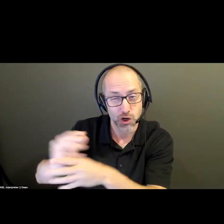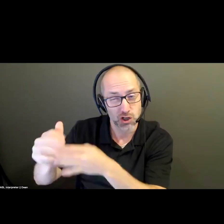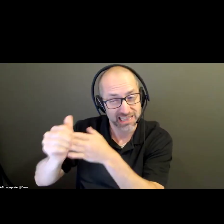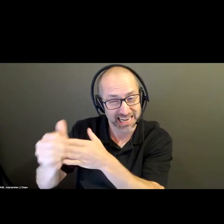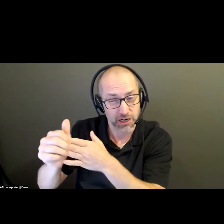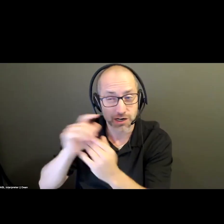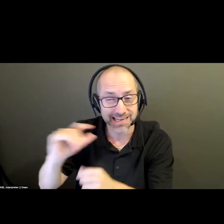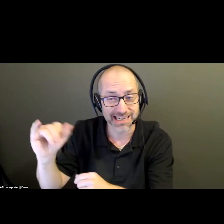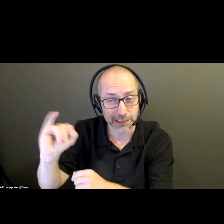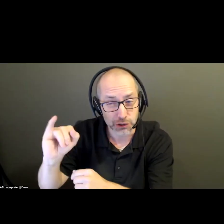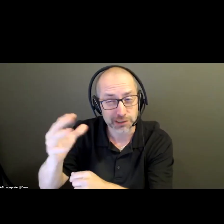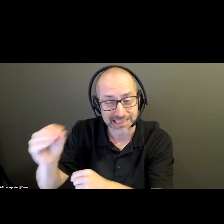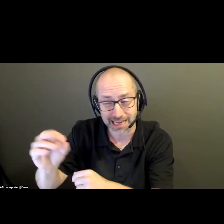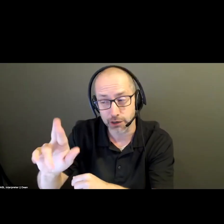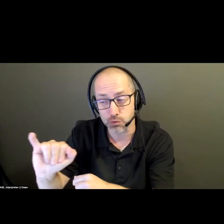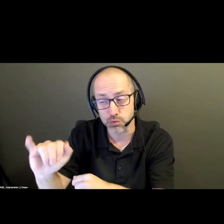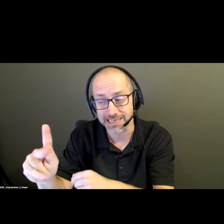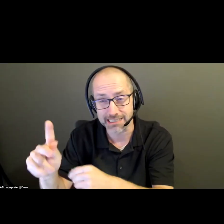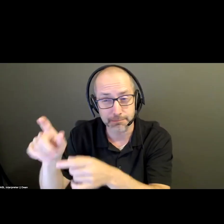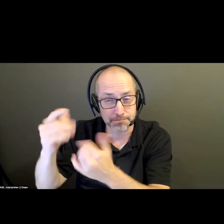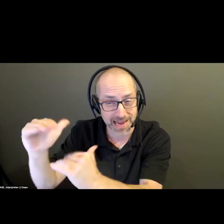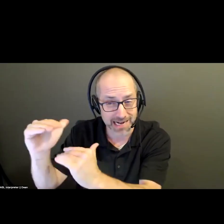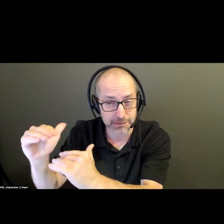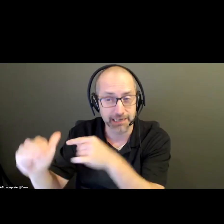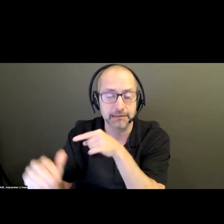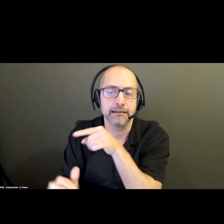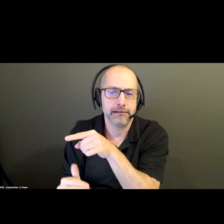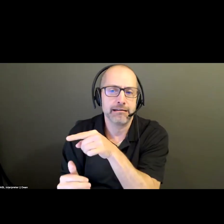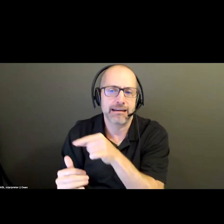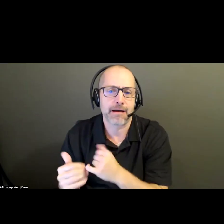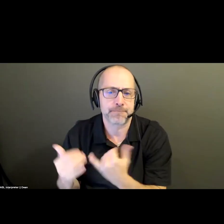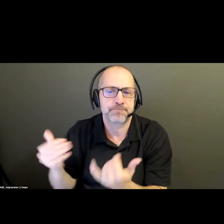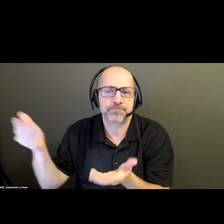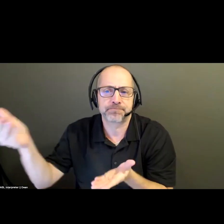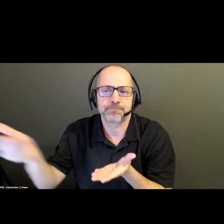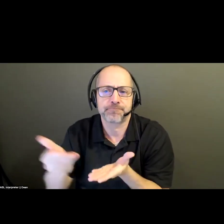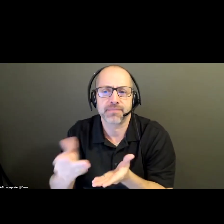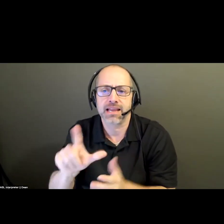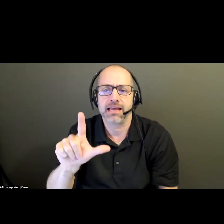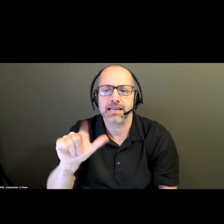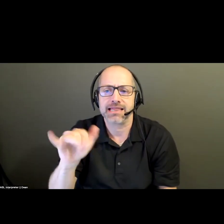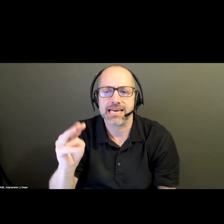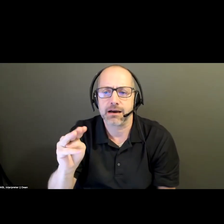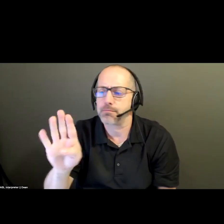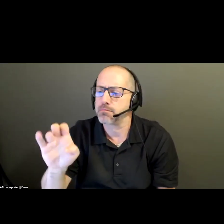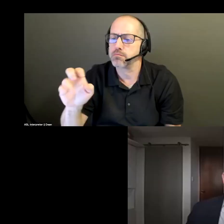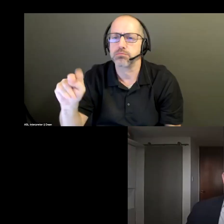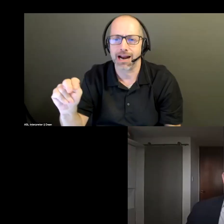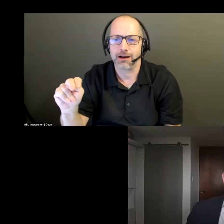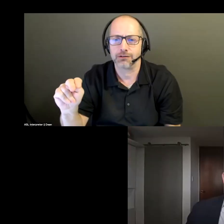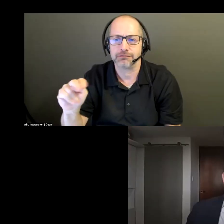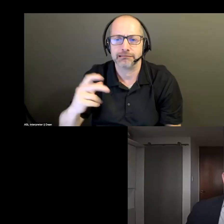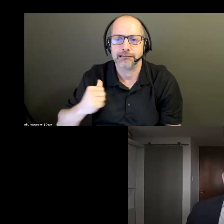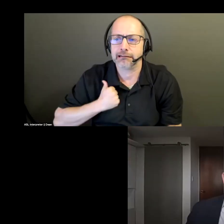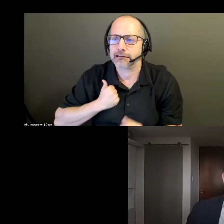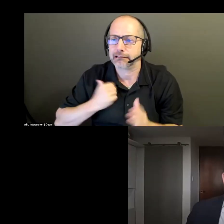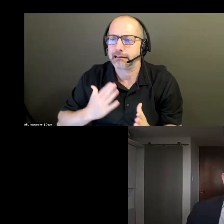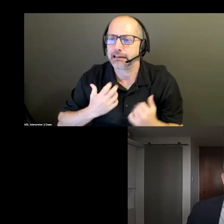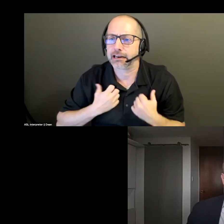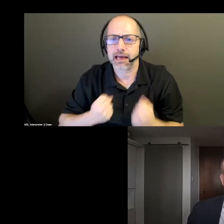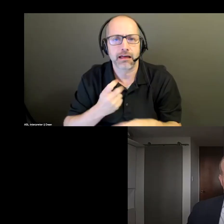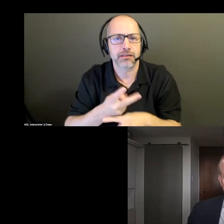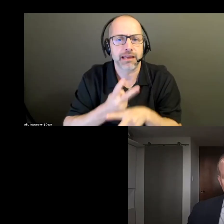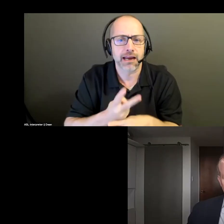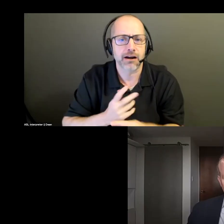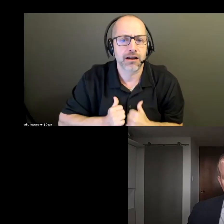risk management. And now it's my pleasure to introduce our friend Liam Brown, Canadian healthcare and life